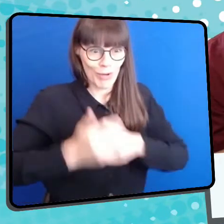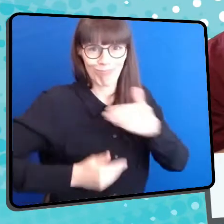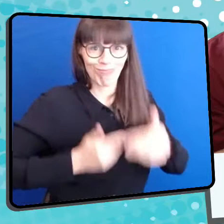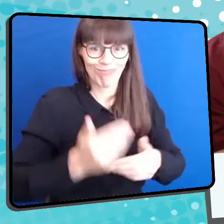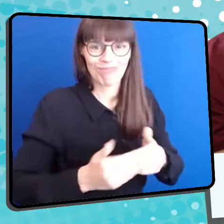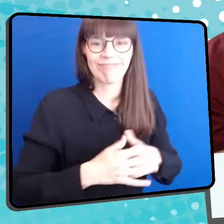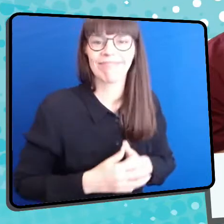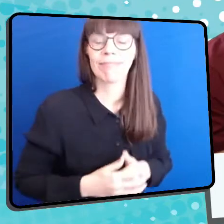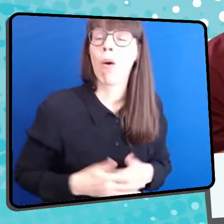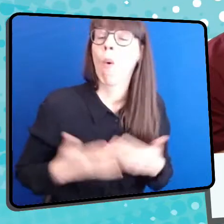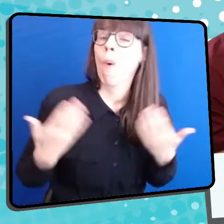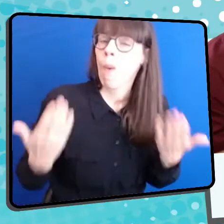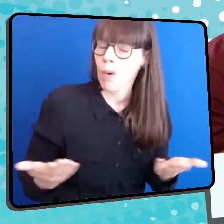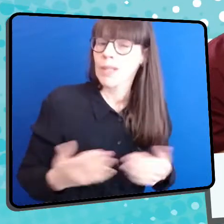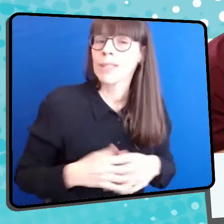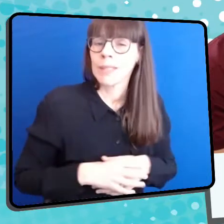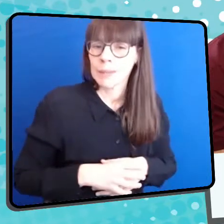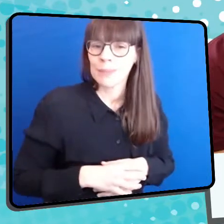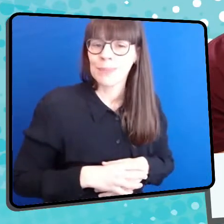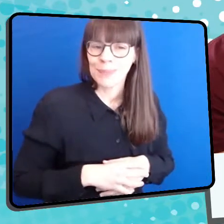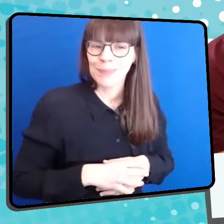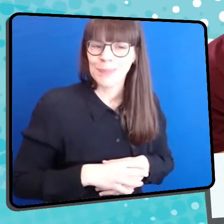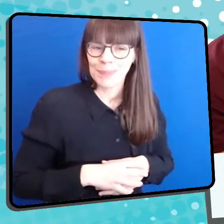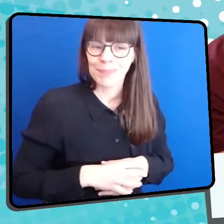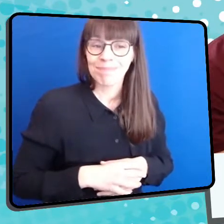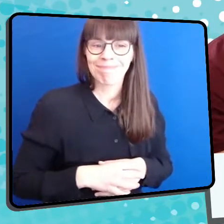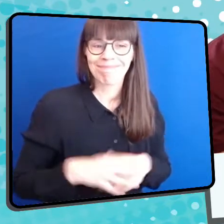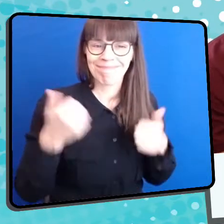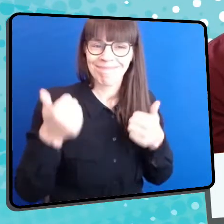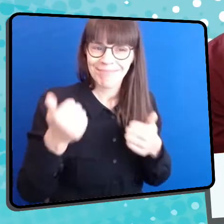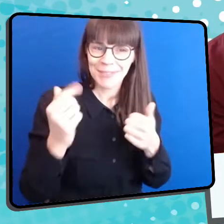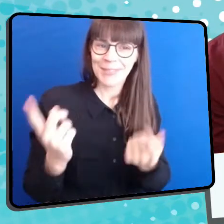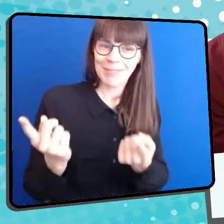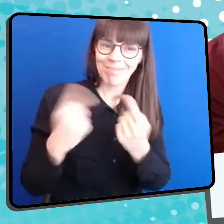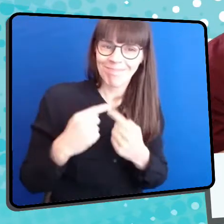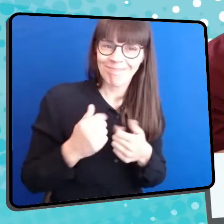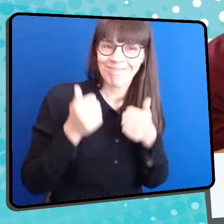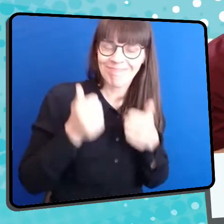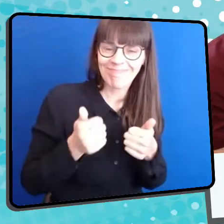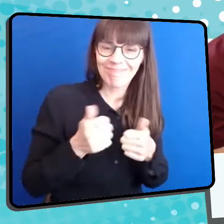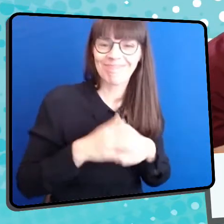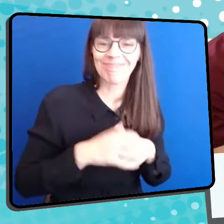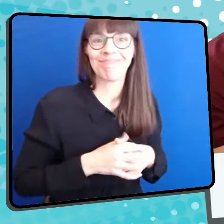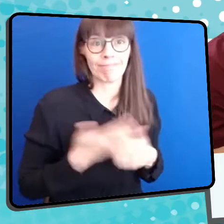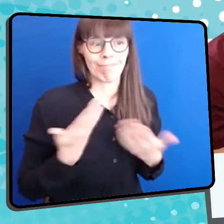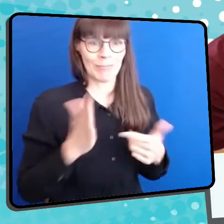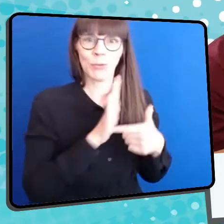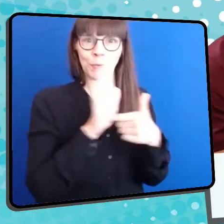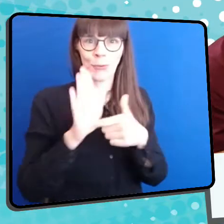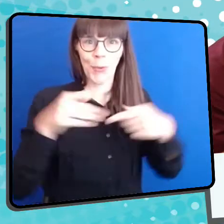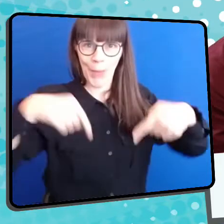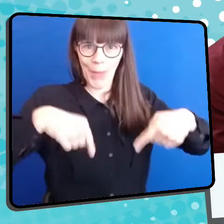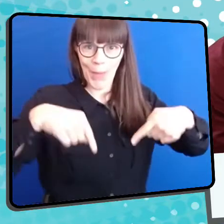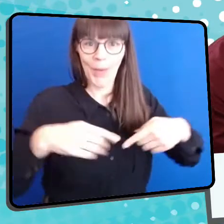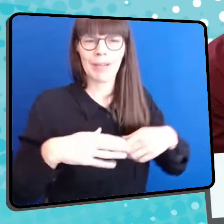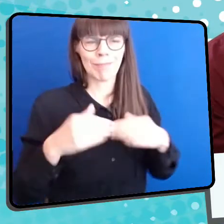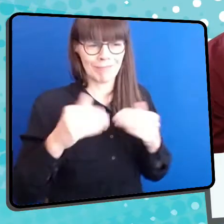Yeah, absolutely. And good answer, Akanksha, because that's why we made the show. So you can come